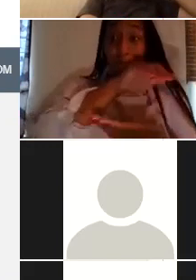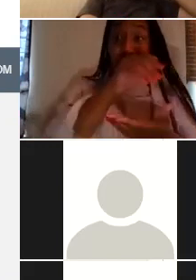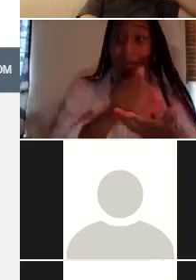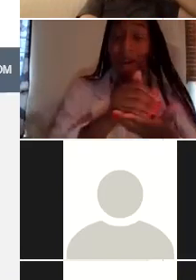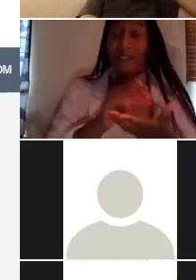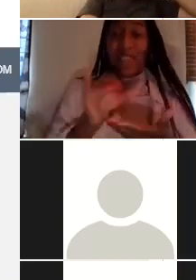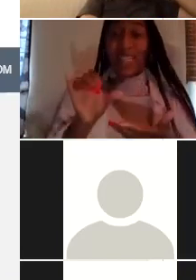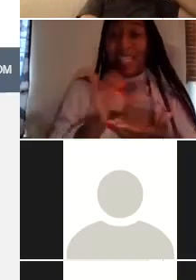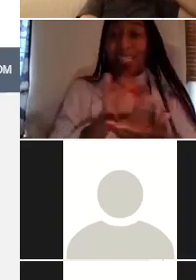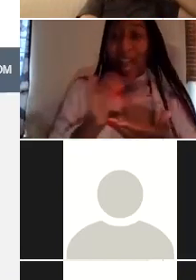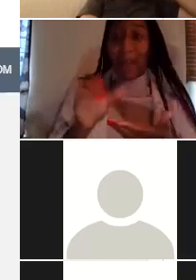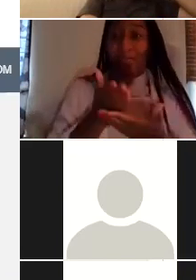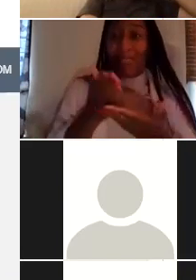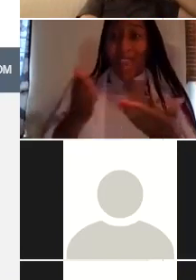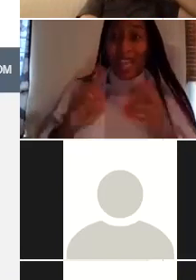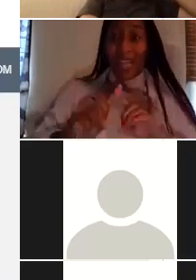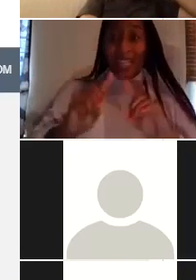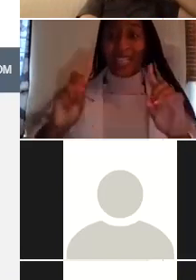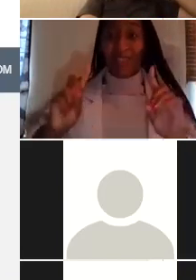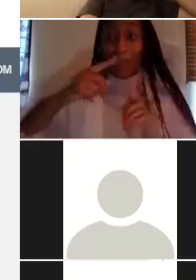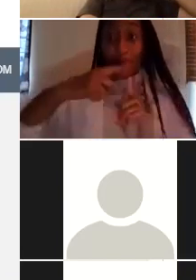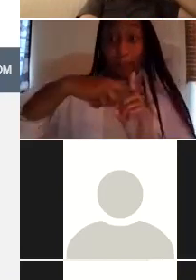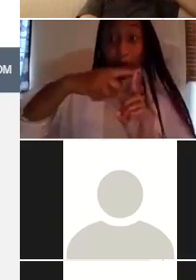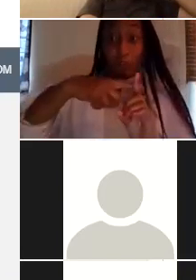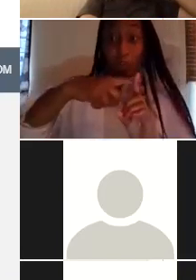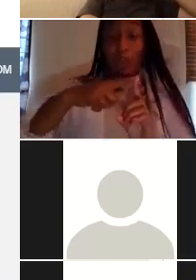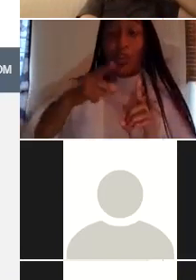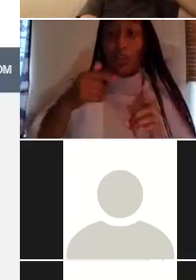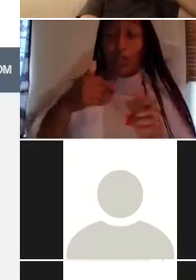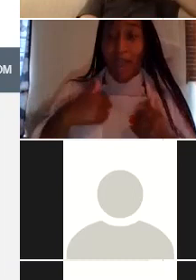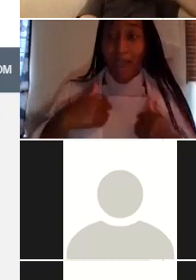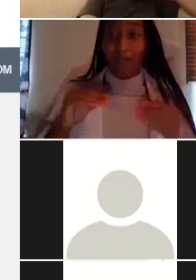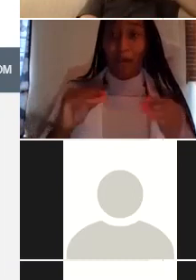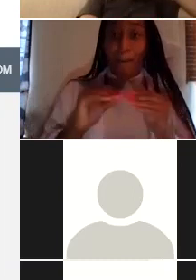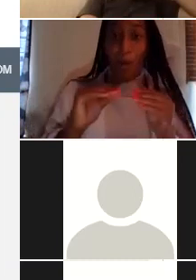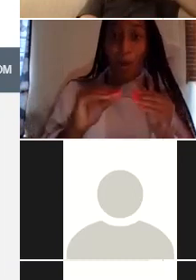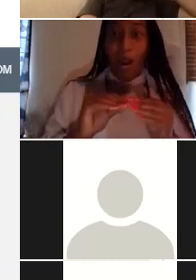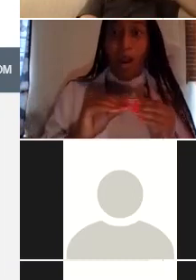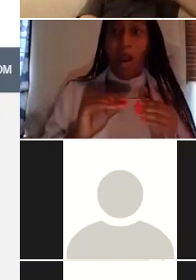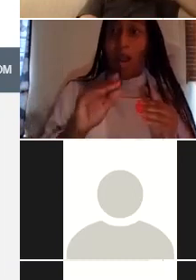energy in the one you have more of, okay?